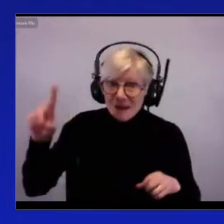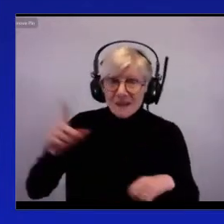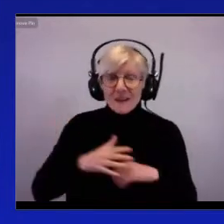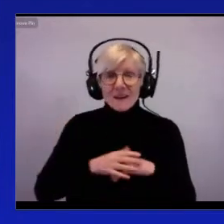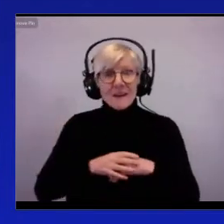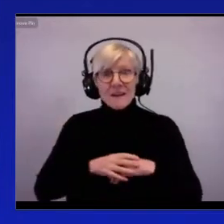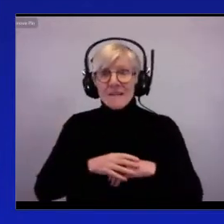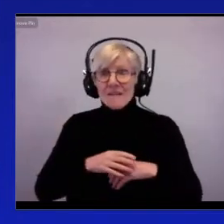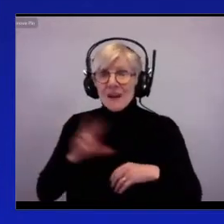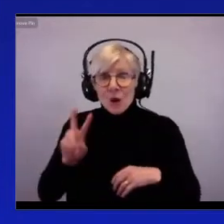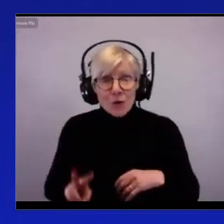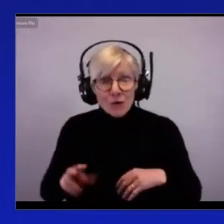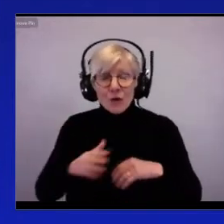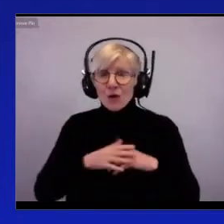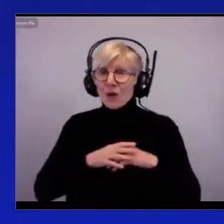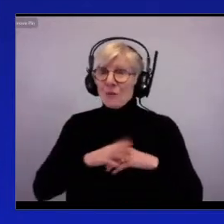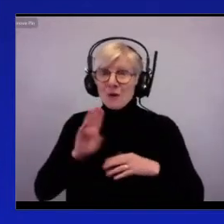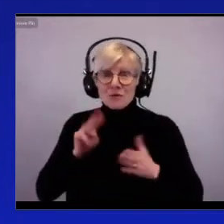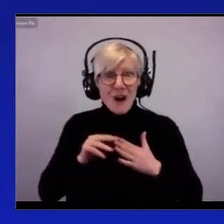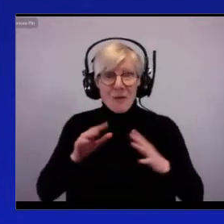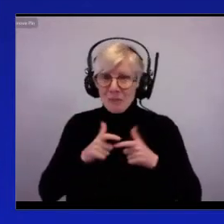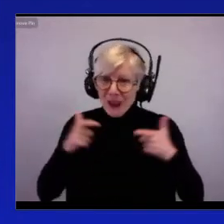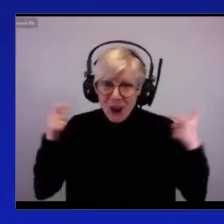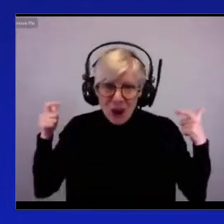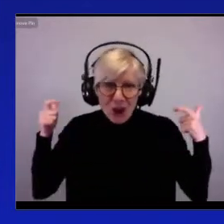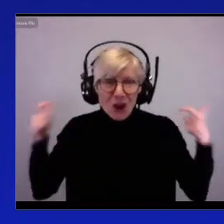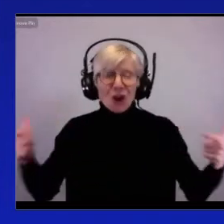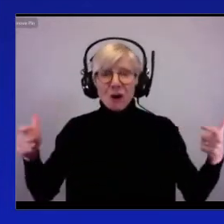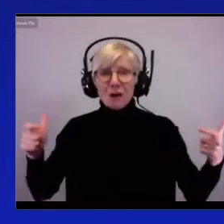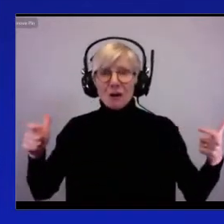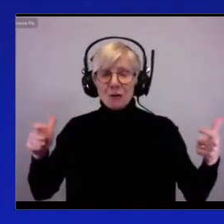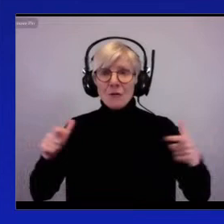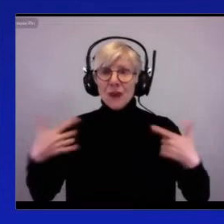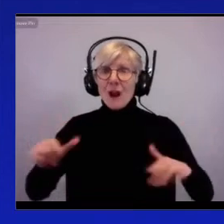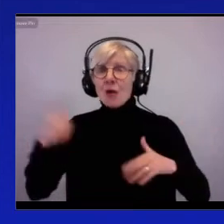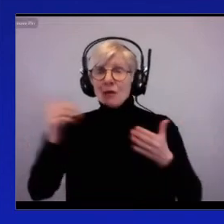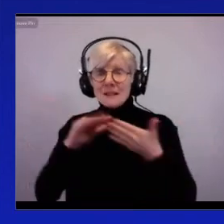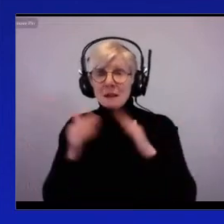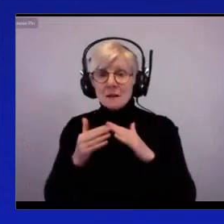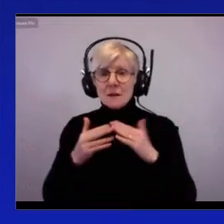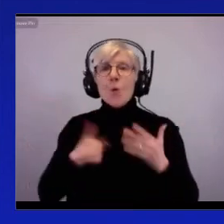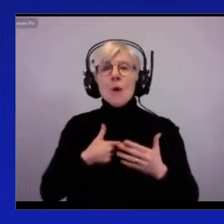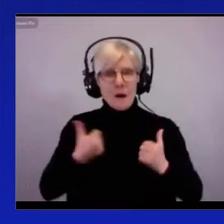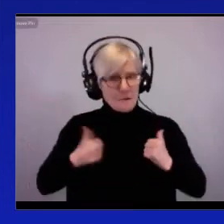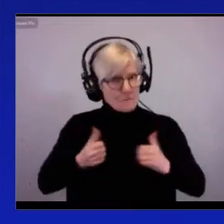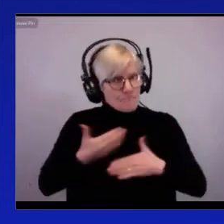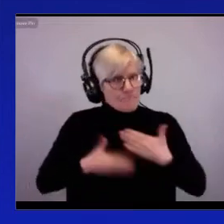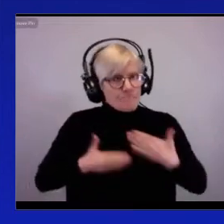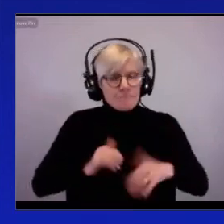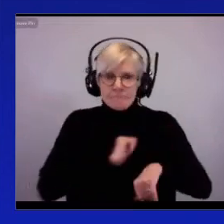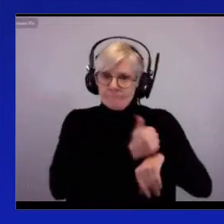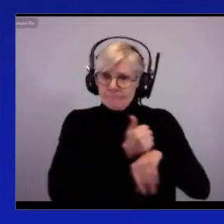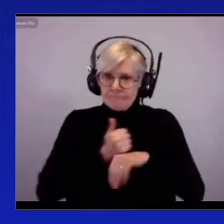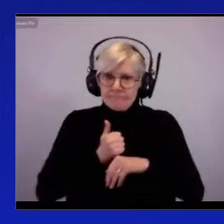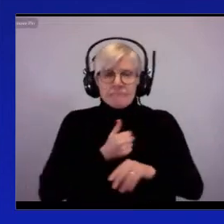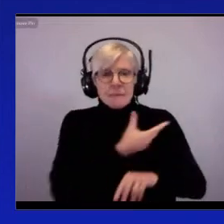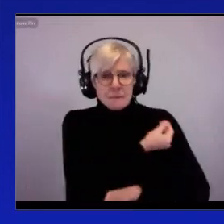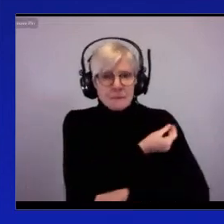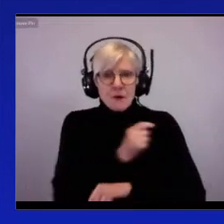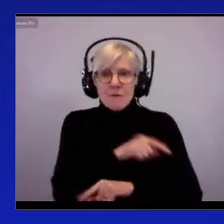combined, staff has stepped up to meet the significant logistical challenge to vaccinate every eligible resident who wants